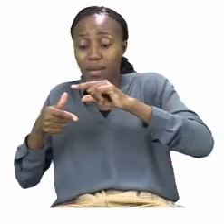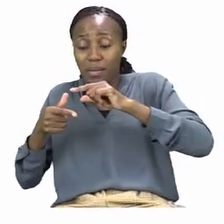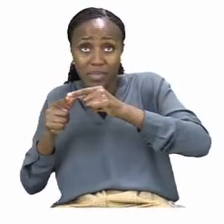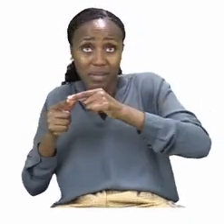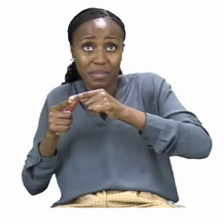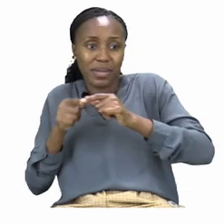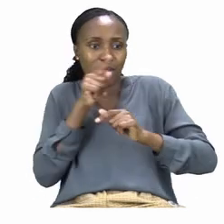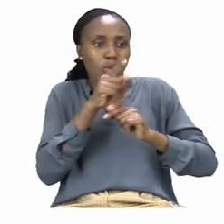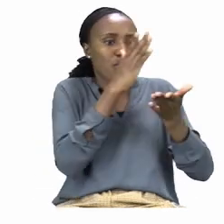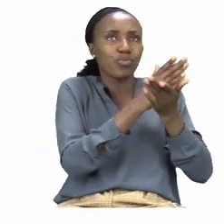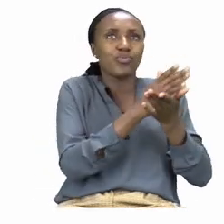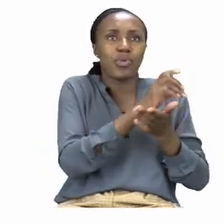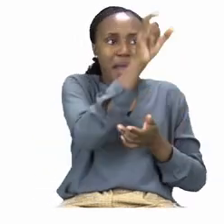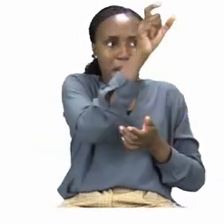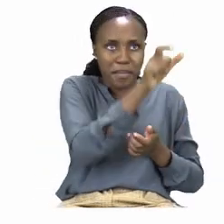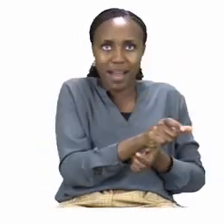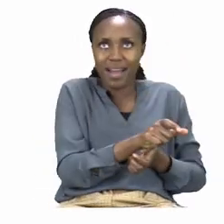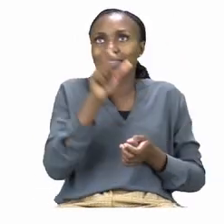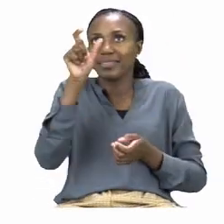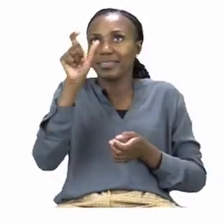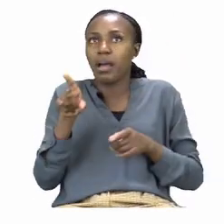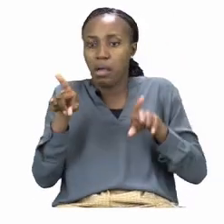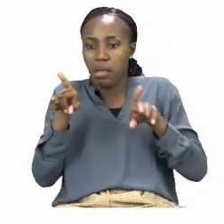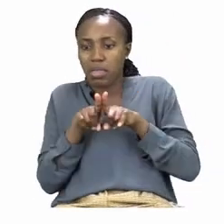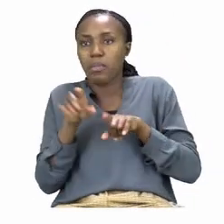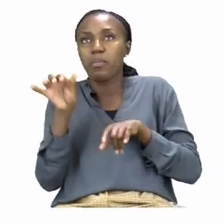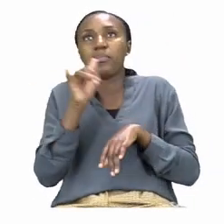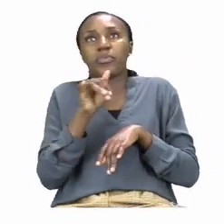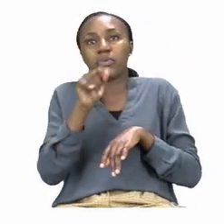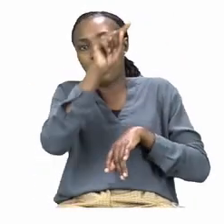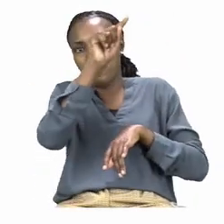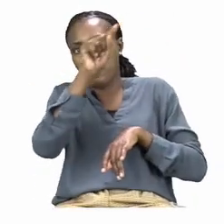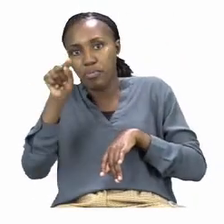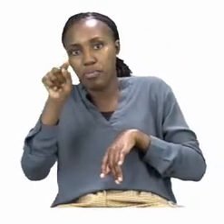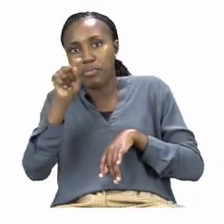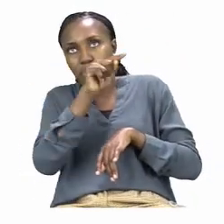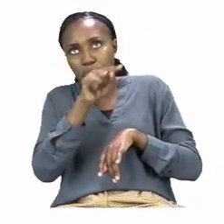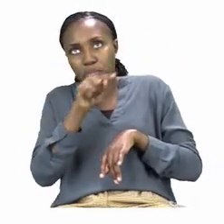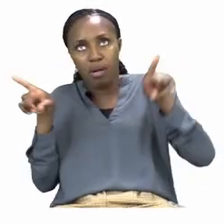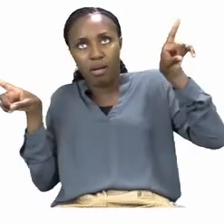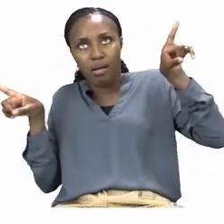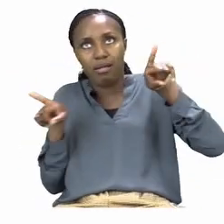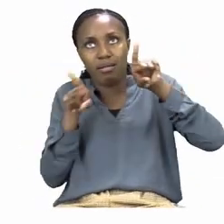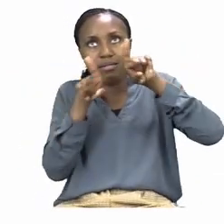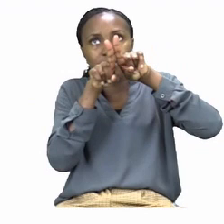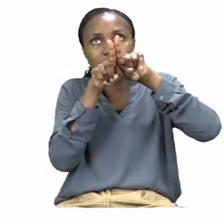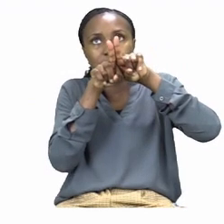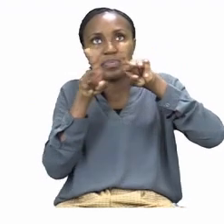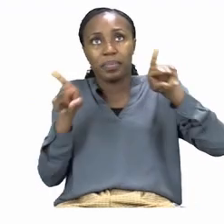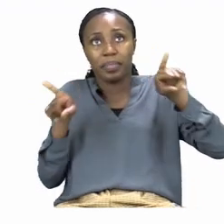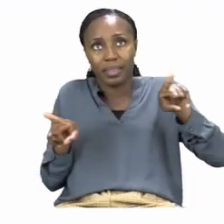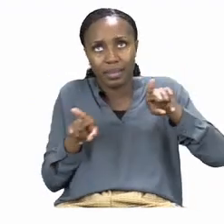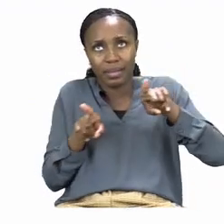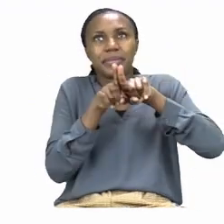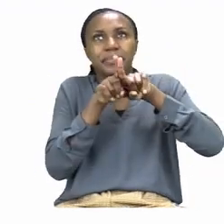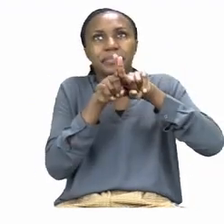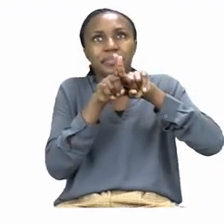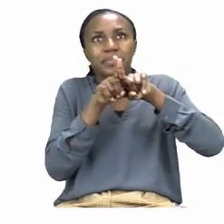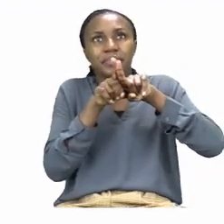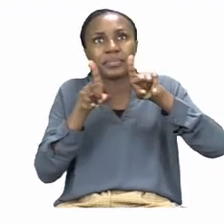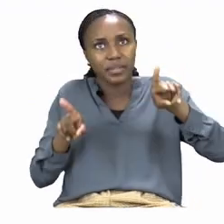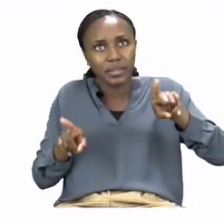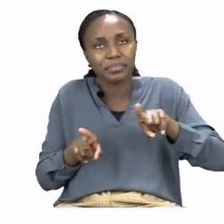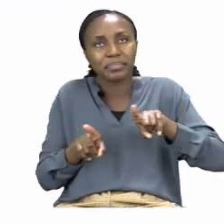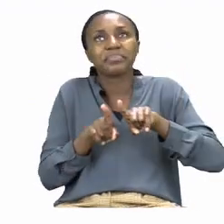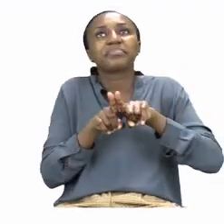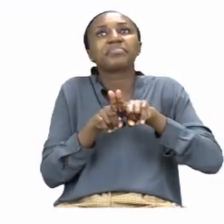one part of the page you will see all the objects. So there you have a yield sign, you have a ball,